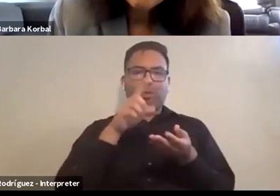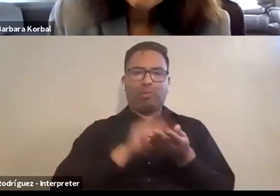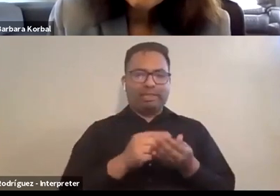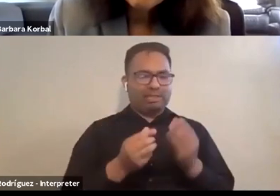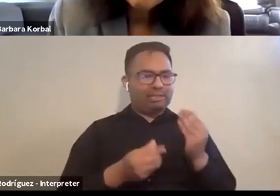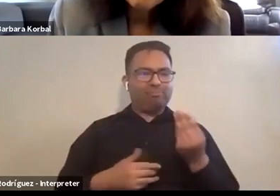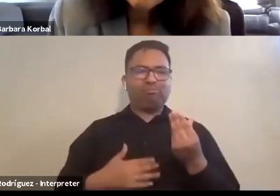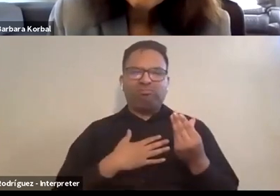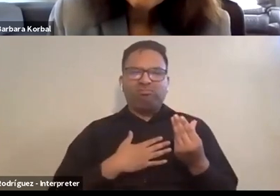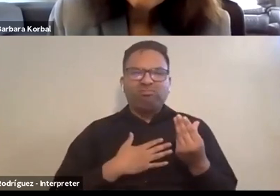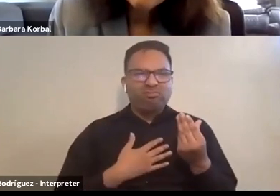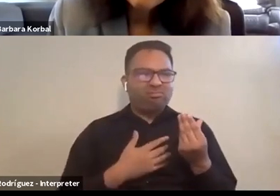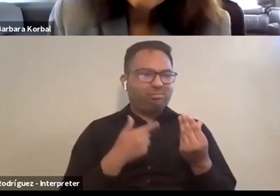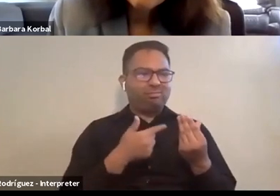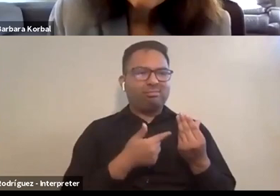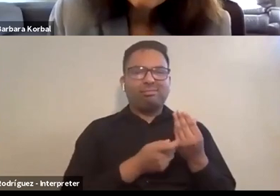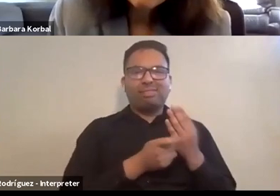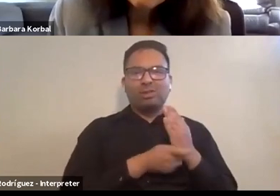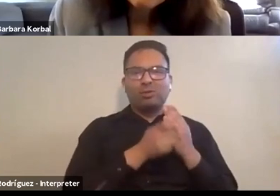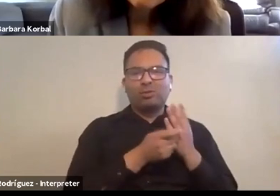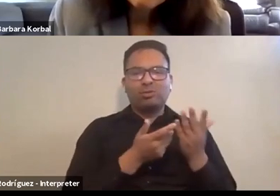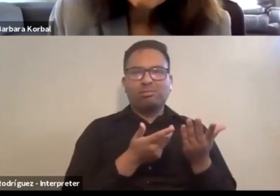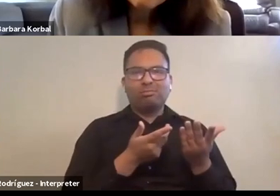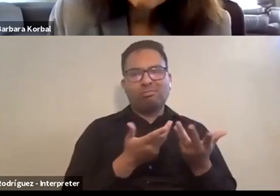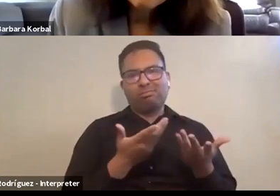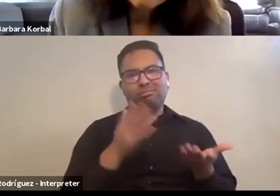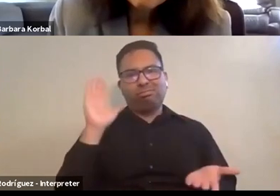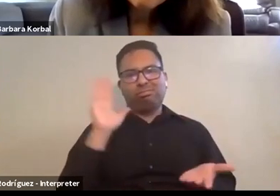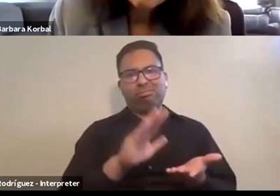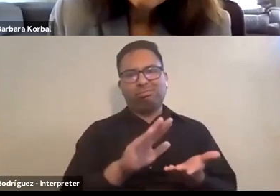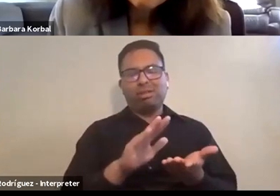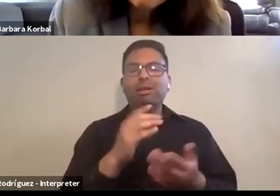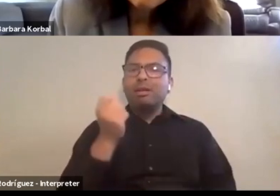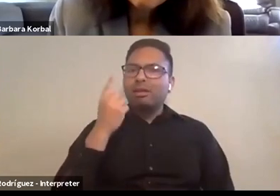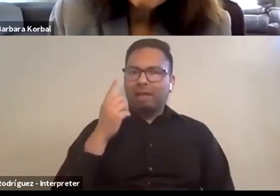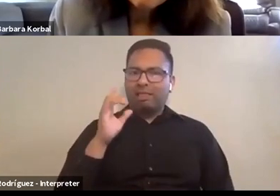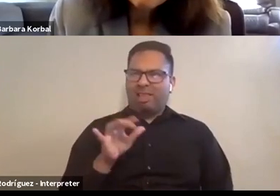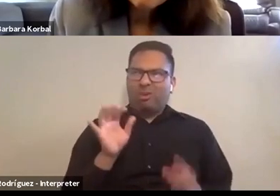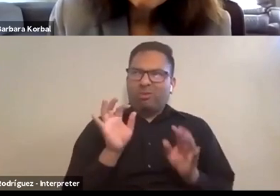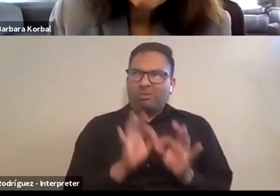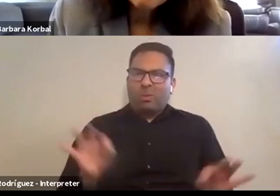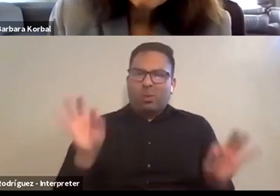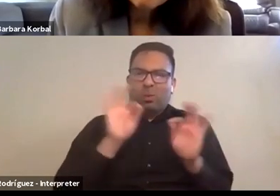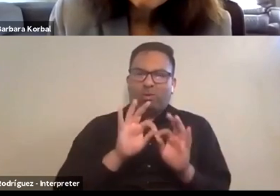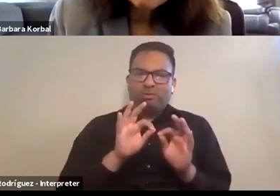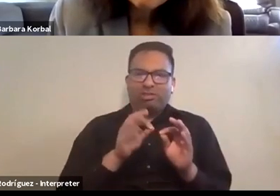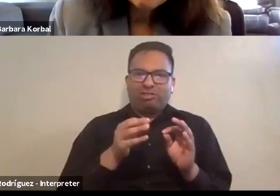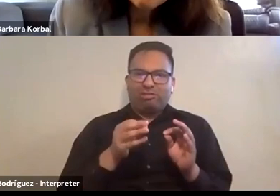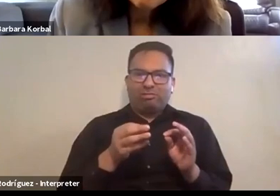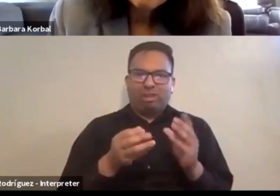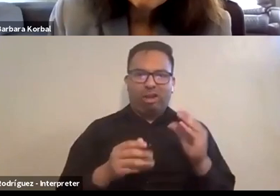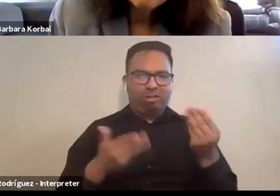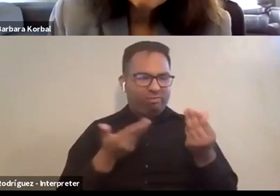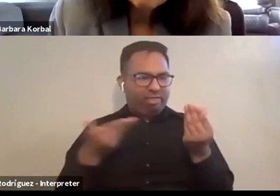issues of magazines, because they were important objects in and of themselves. You know, you